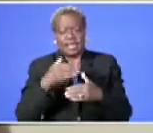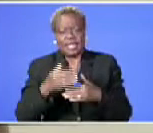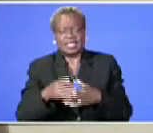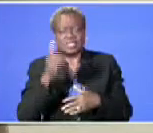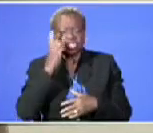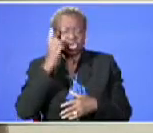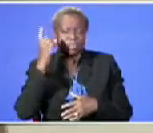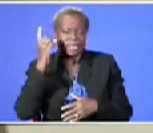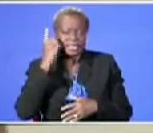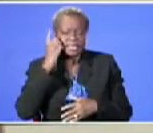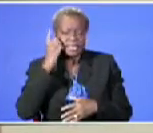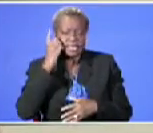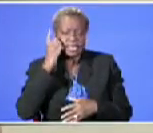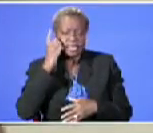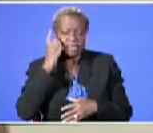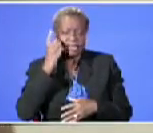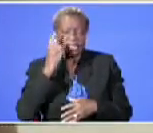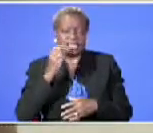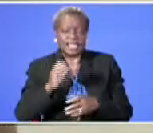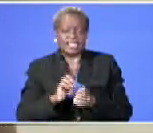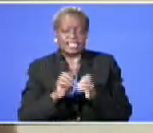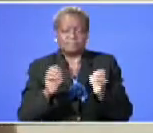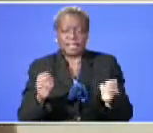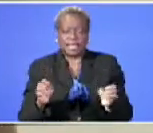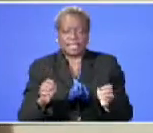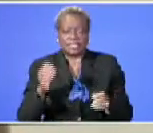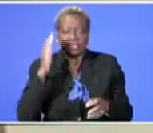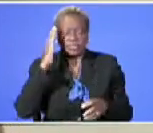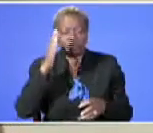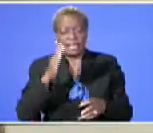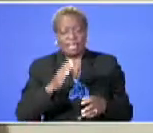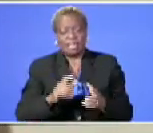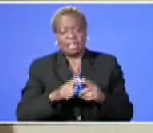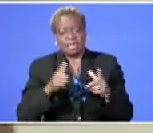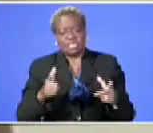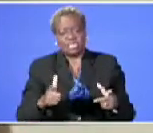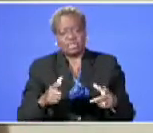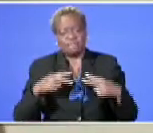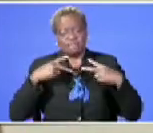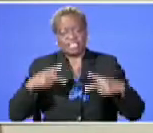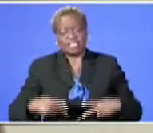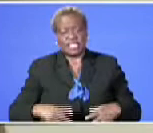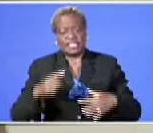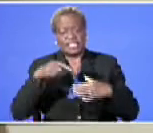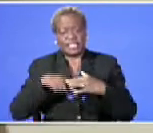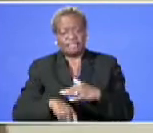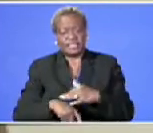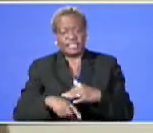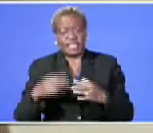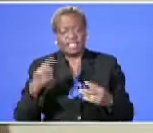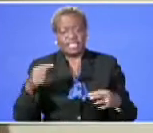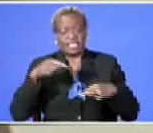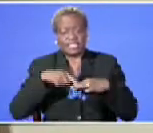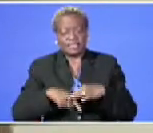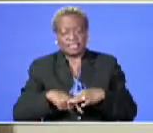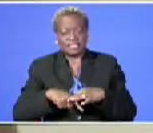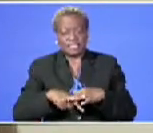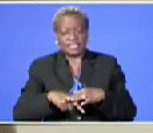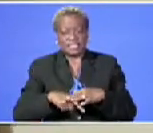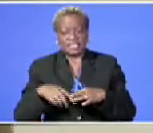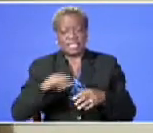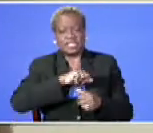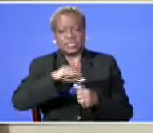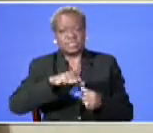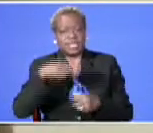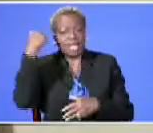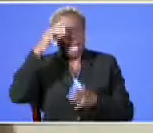credit is forecasted to expand, largely to finance the fiscal deficit. The deficit and associated government spending